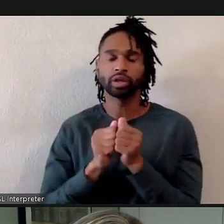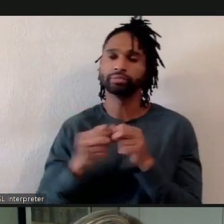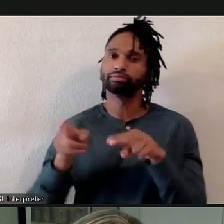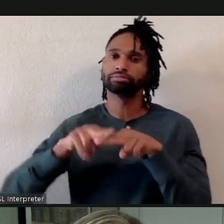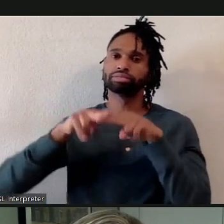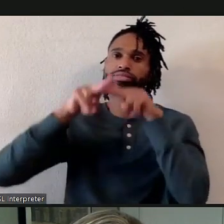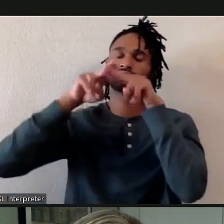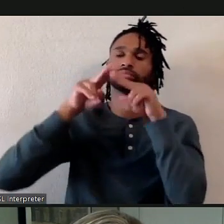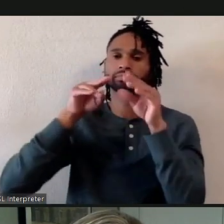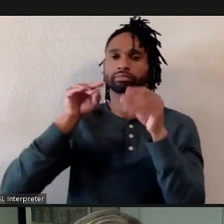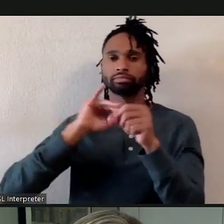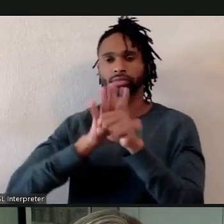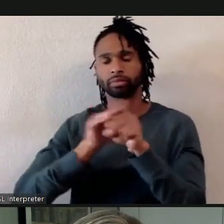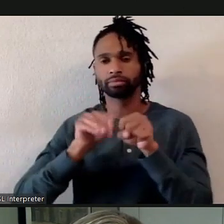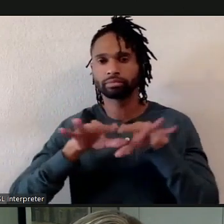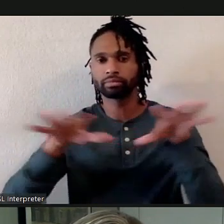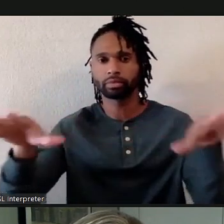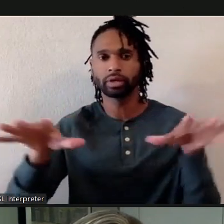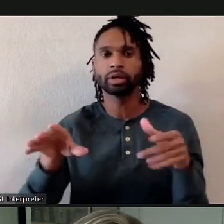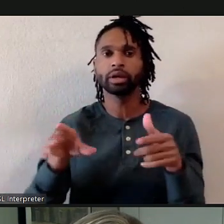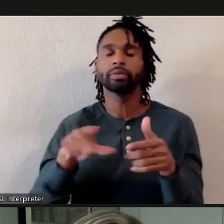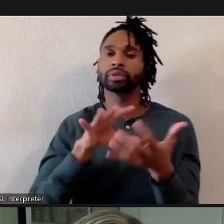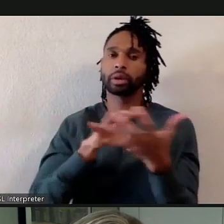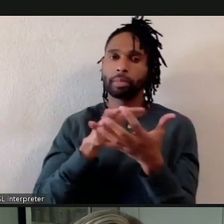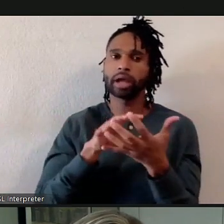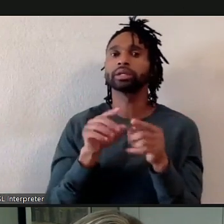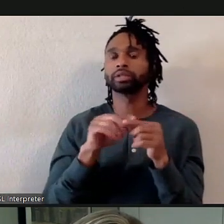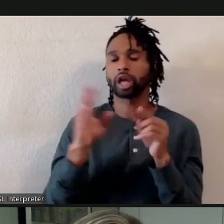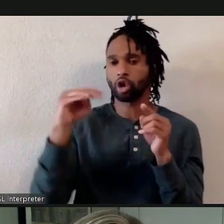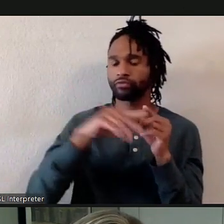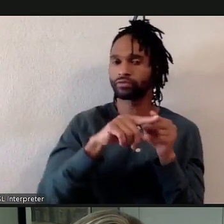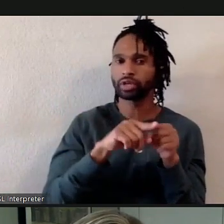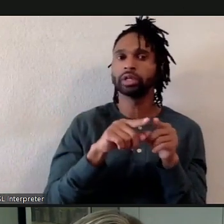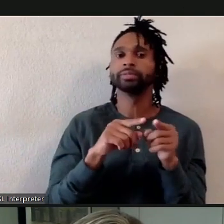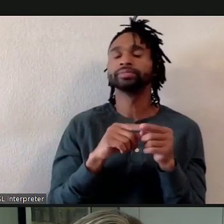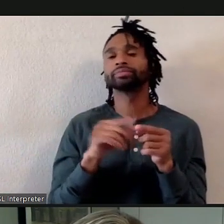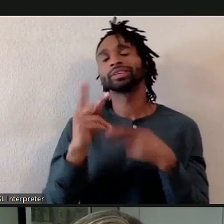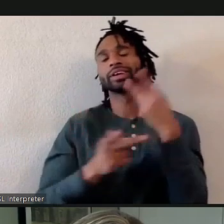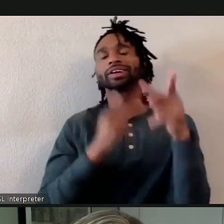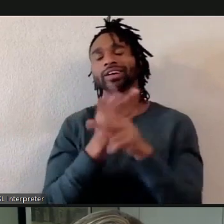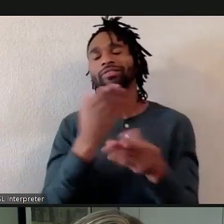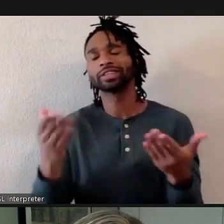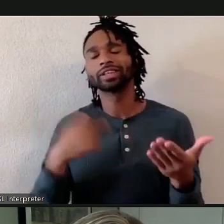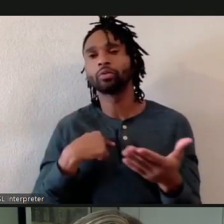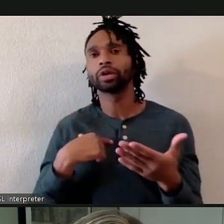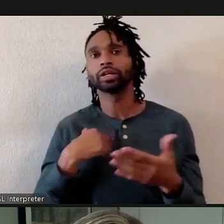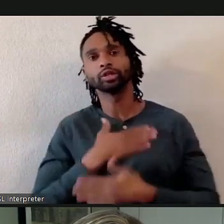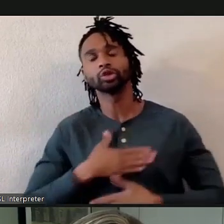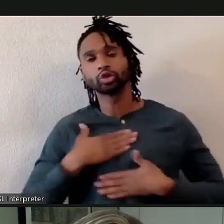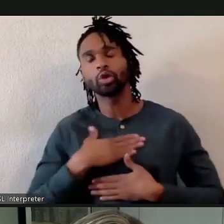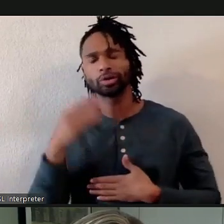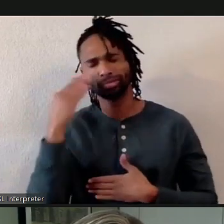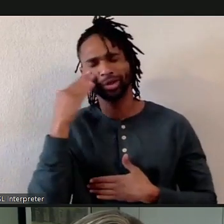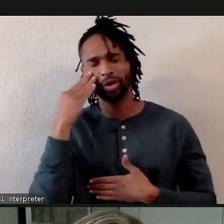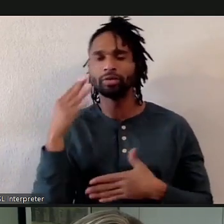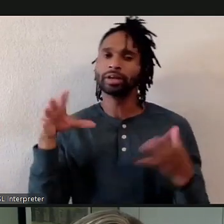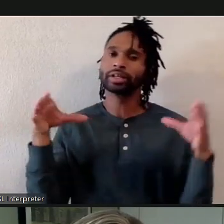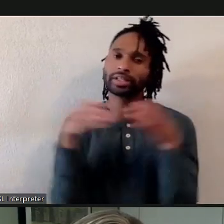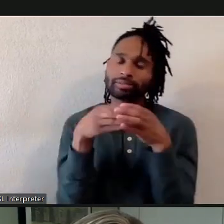curve, combining the rising curve, combining with the kinds of things that we like to do at holidays, get together